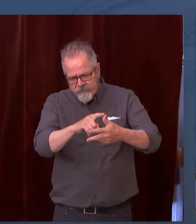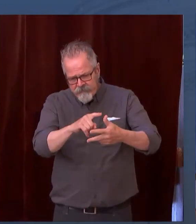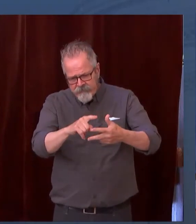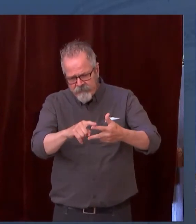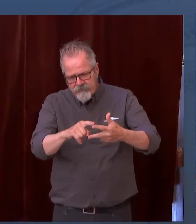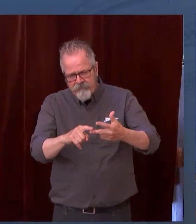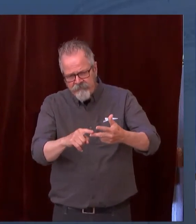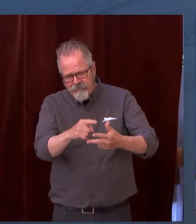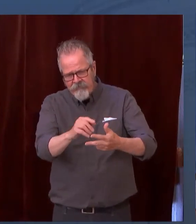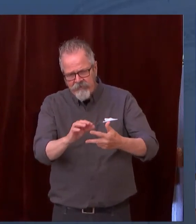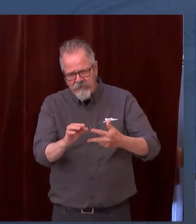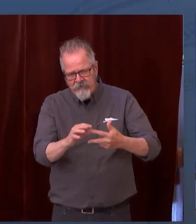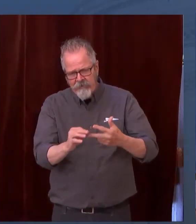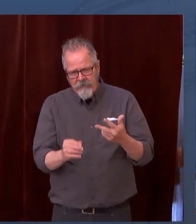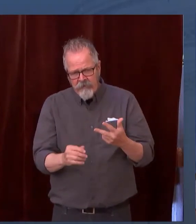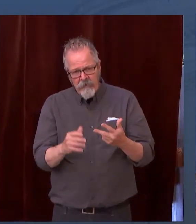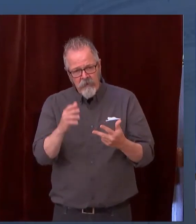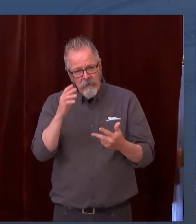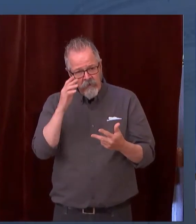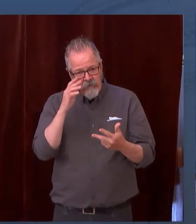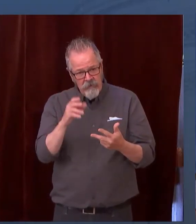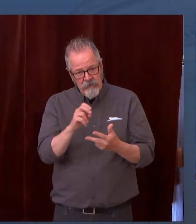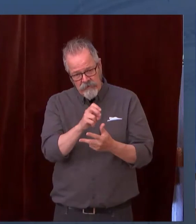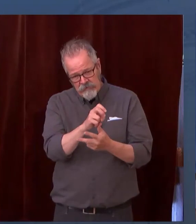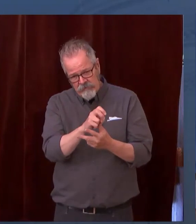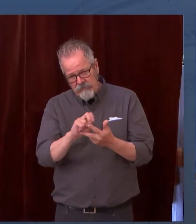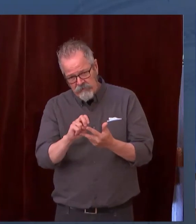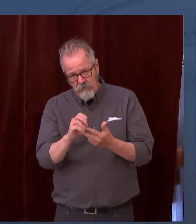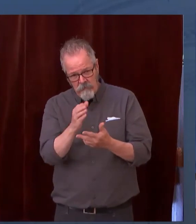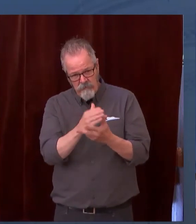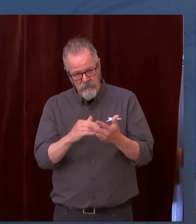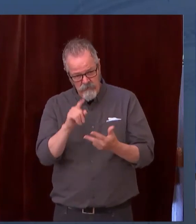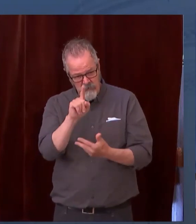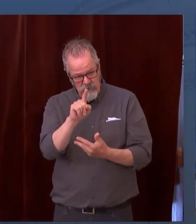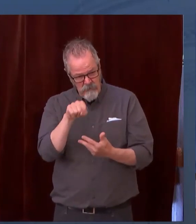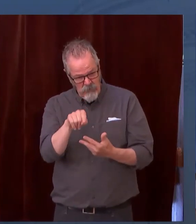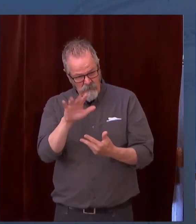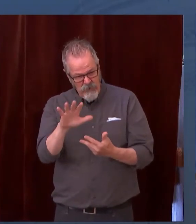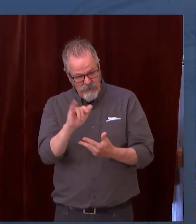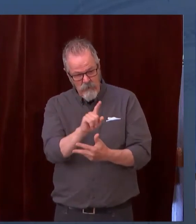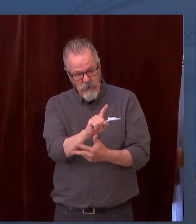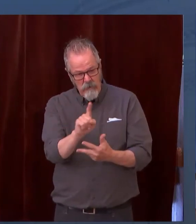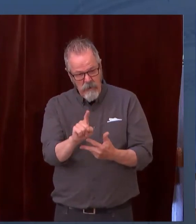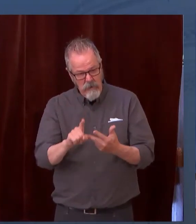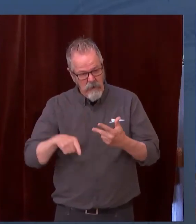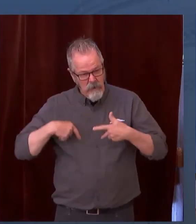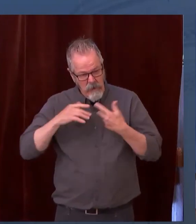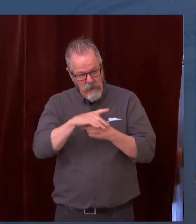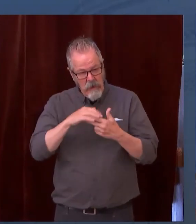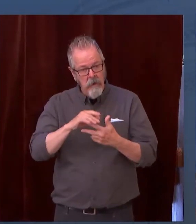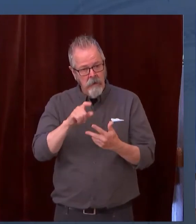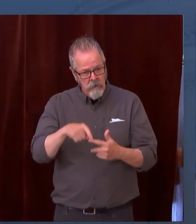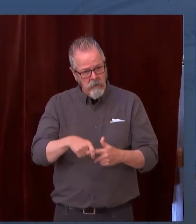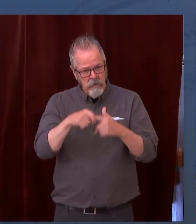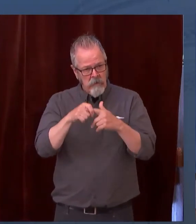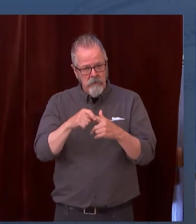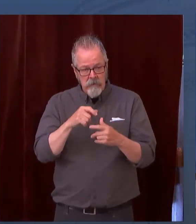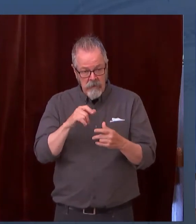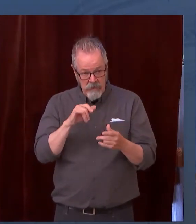1.5 or what's your thinking? So I assume the two-week pause doesn't apply to the advancement for those